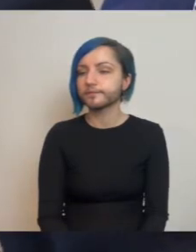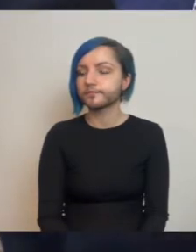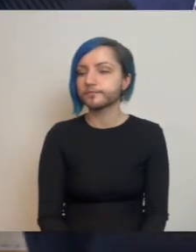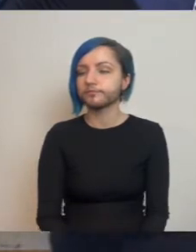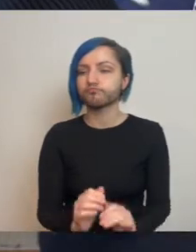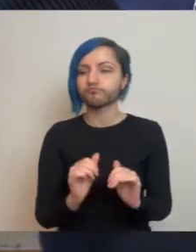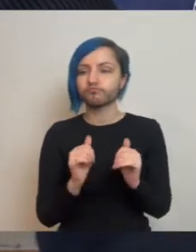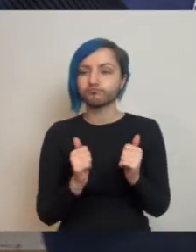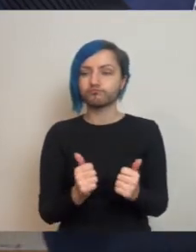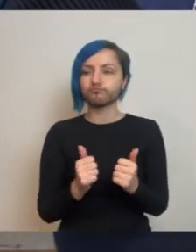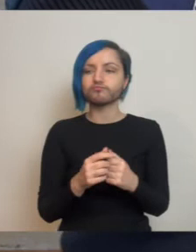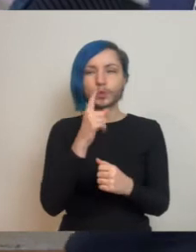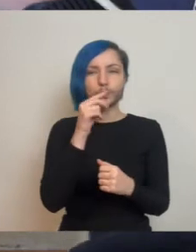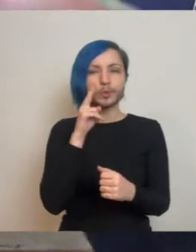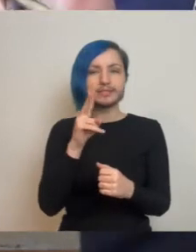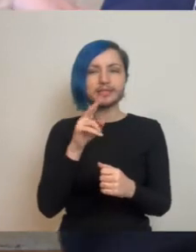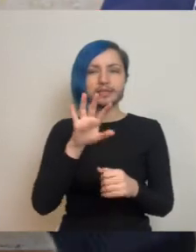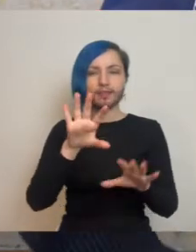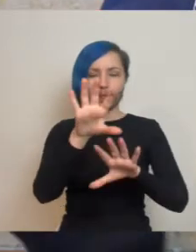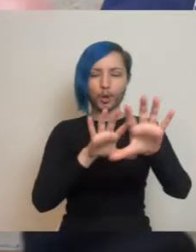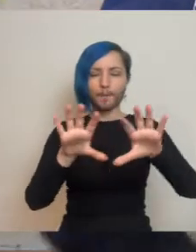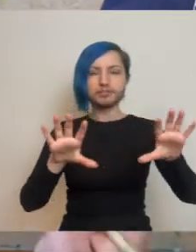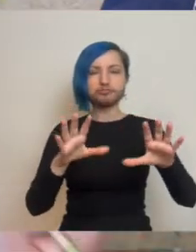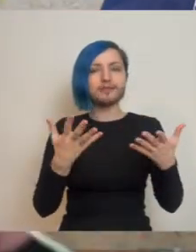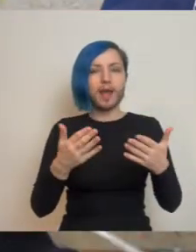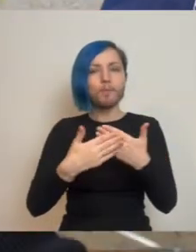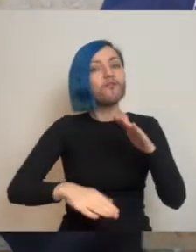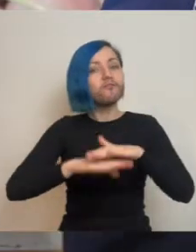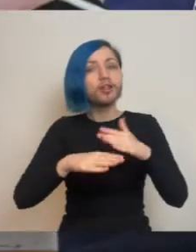Okay, so you can see that the composition is starting to fill up there.